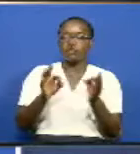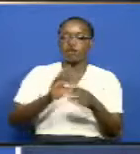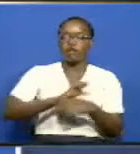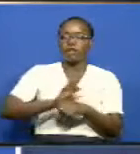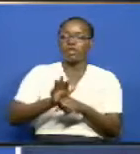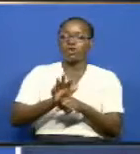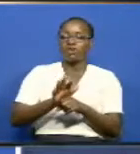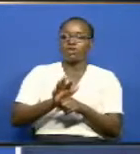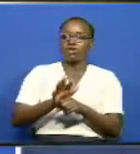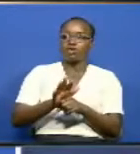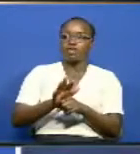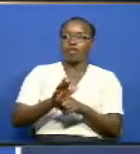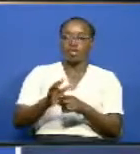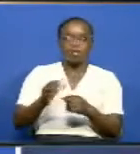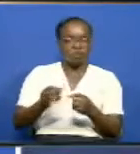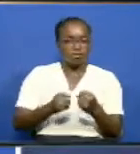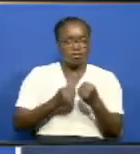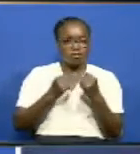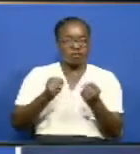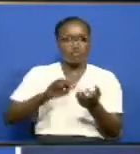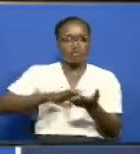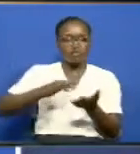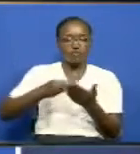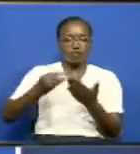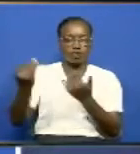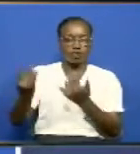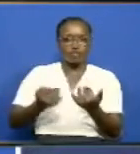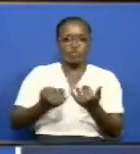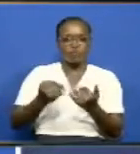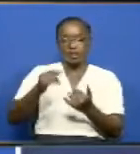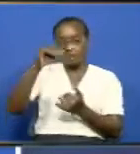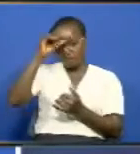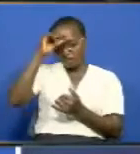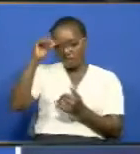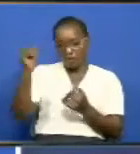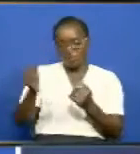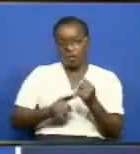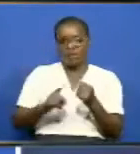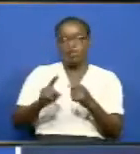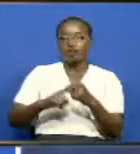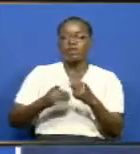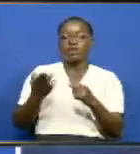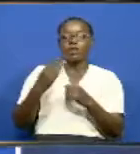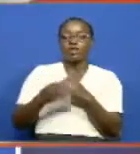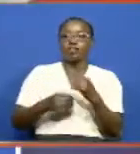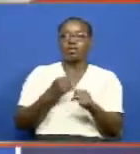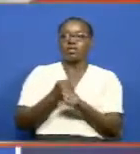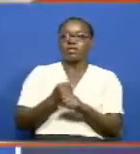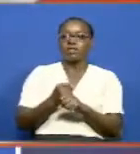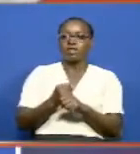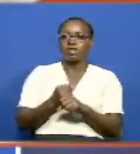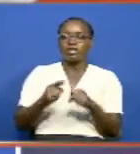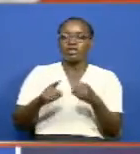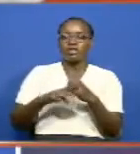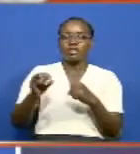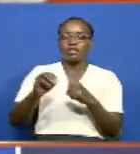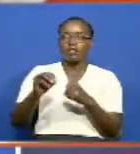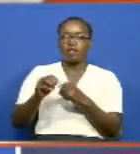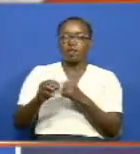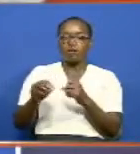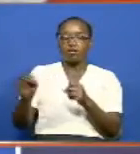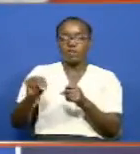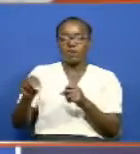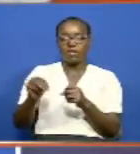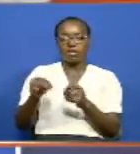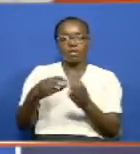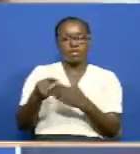COVID-19 Recovery and Resilient Funds introduced by the government in June last year. The 600 million shillings one-year program under